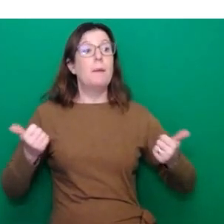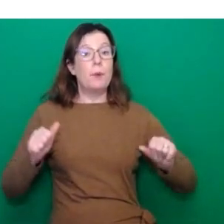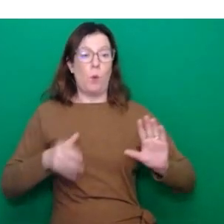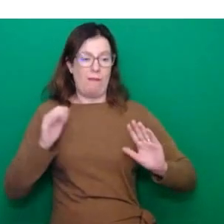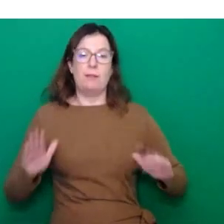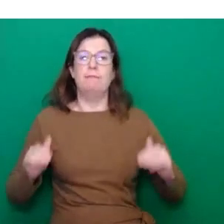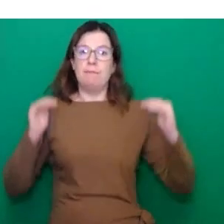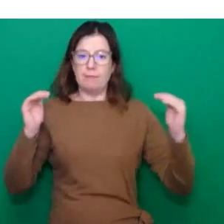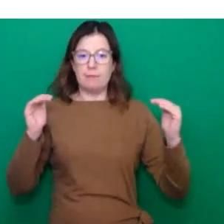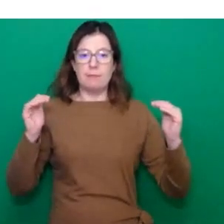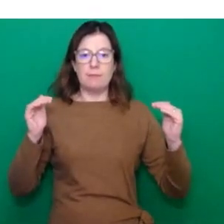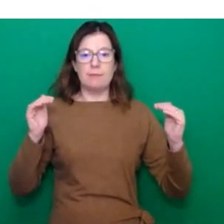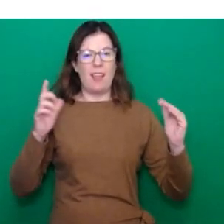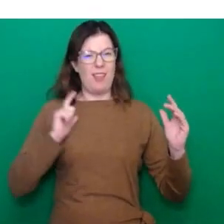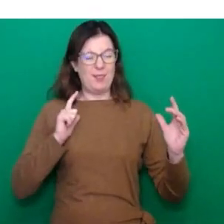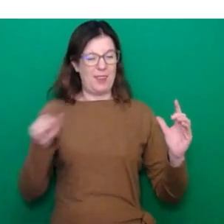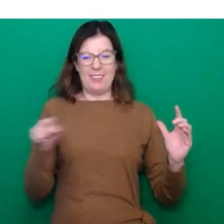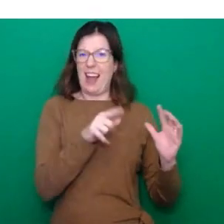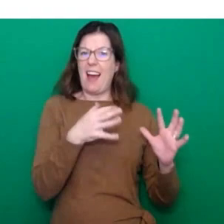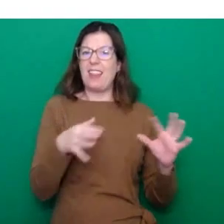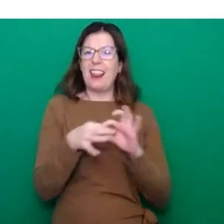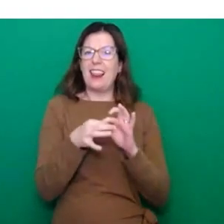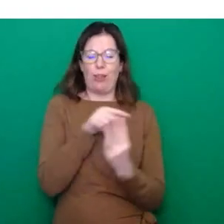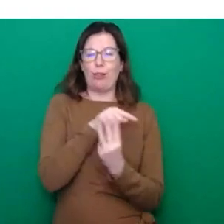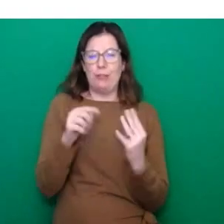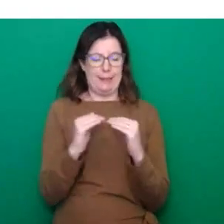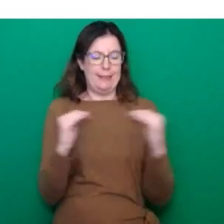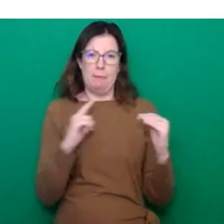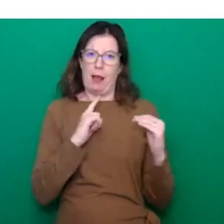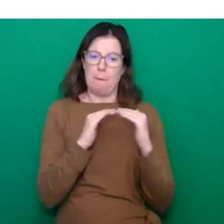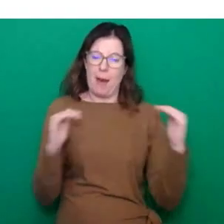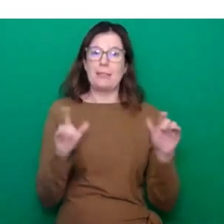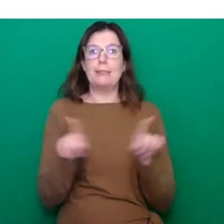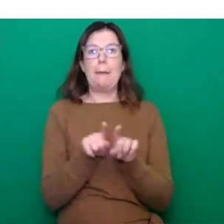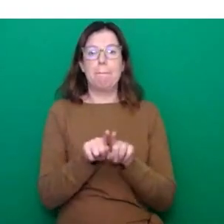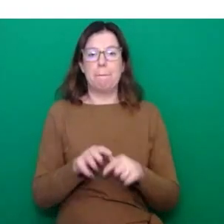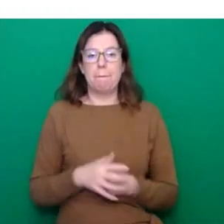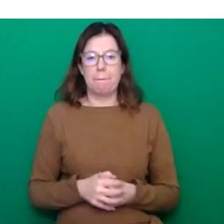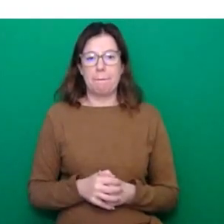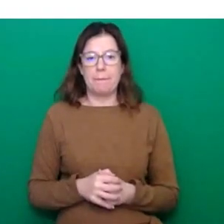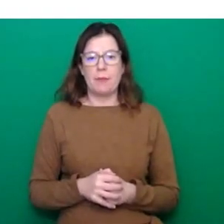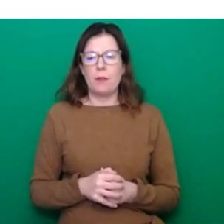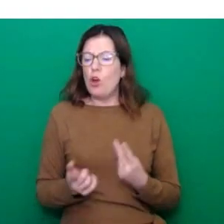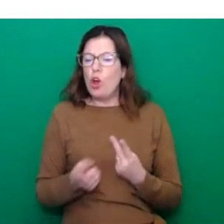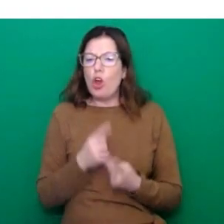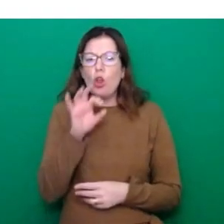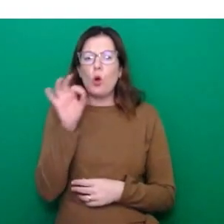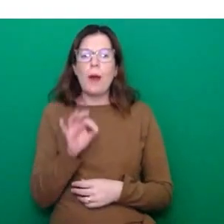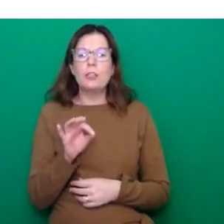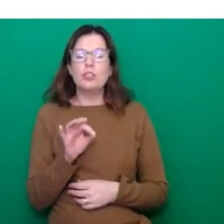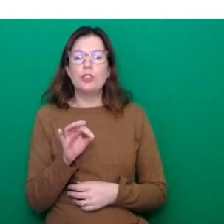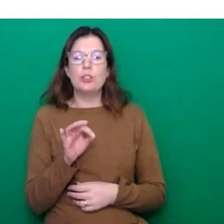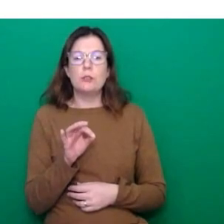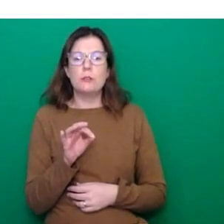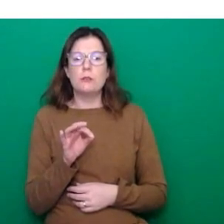of what kind of ties them together as equivalent roles. There was another question, hang on a moment, which had a slightly